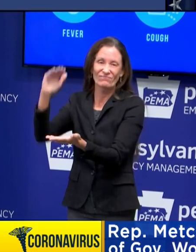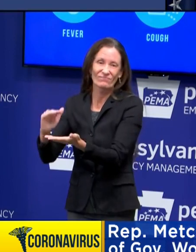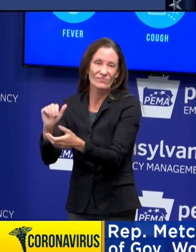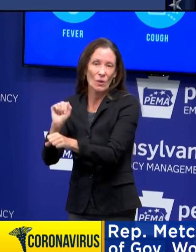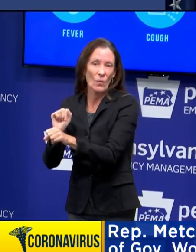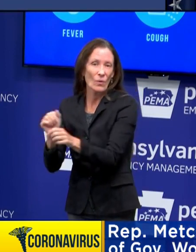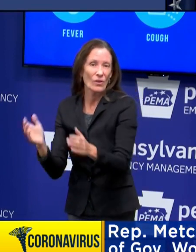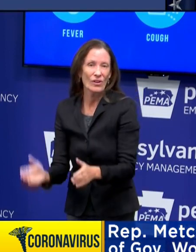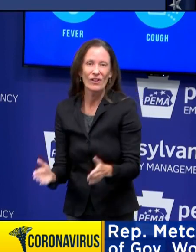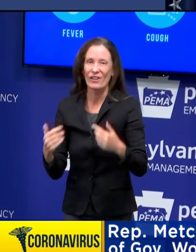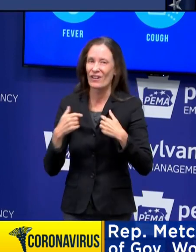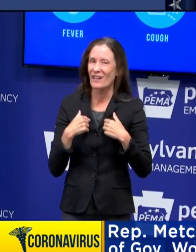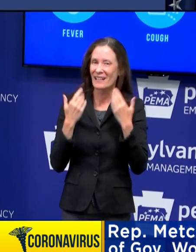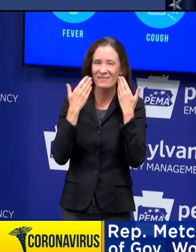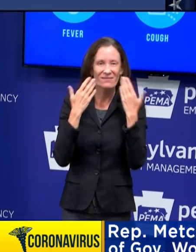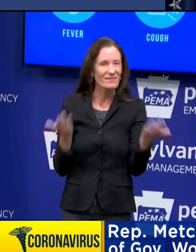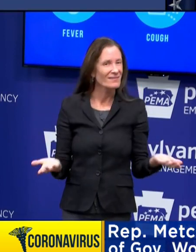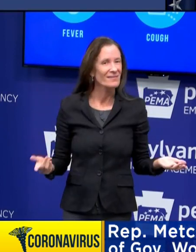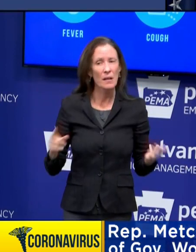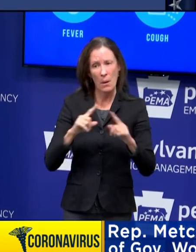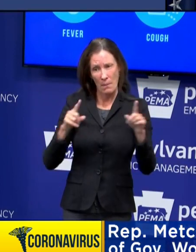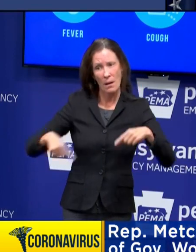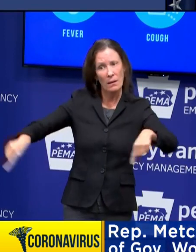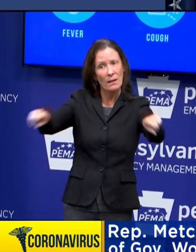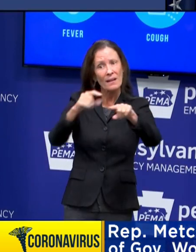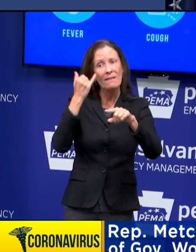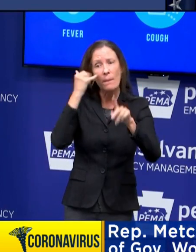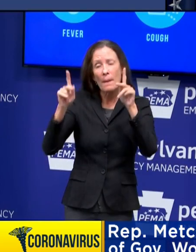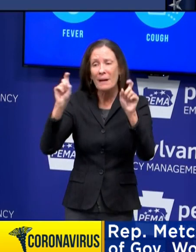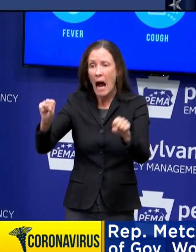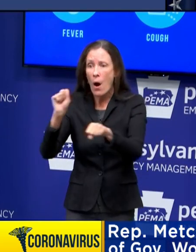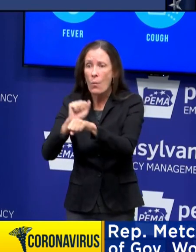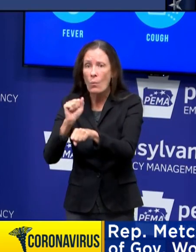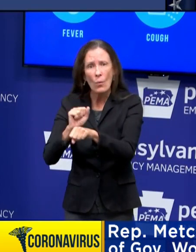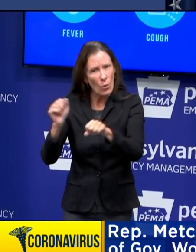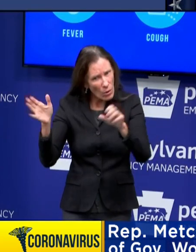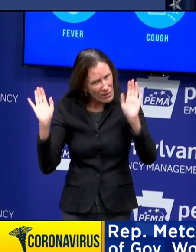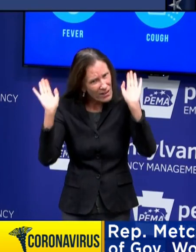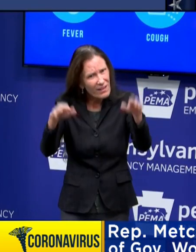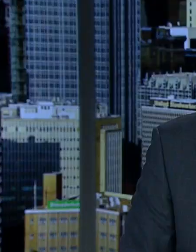socialist dictator, end quote. He also says he has 24 co-sponsors for that resolution.